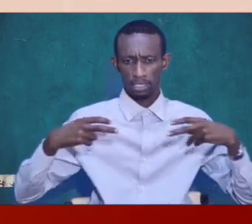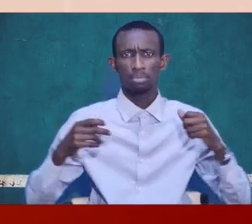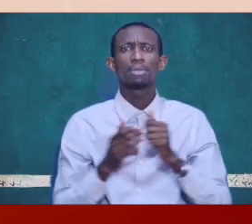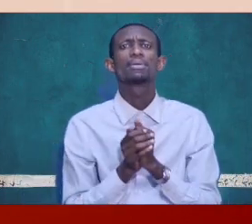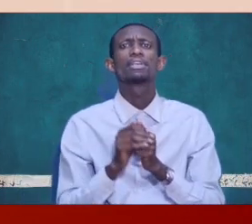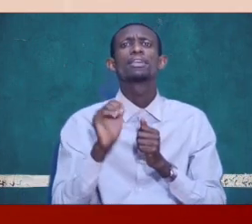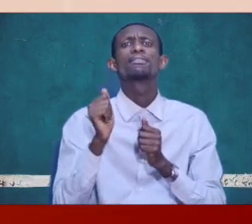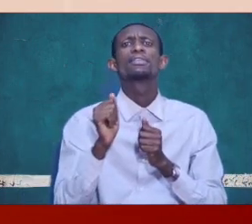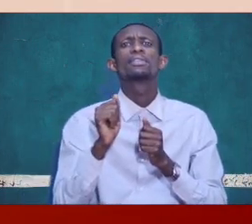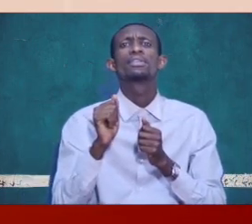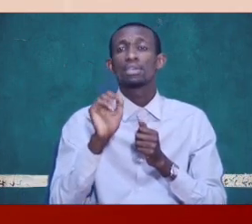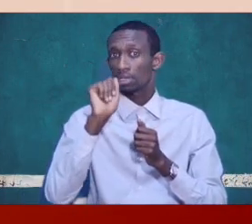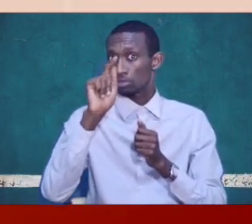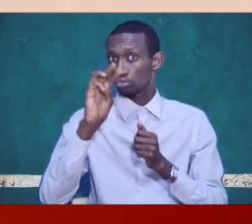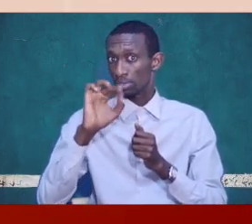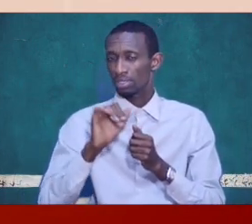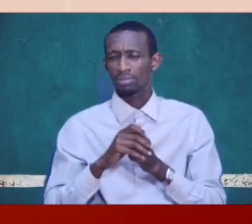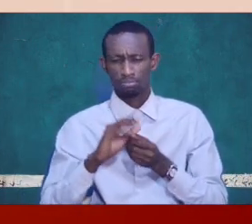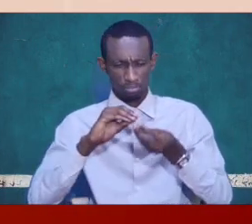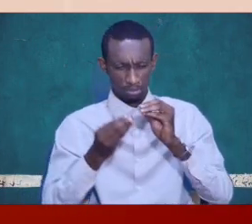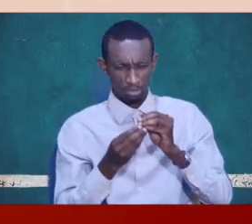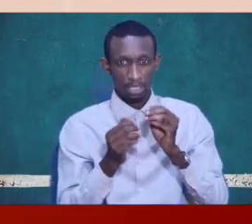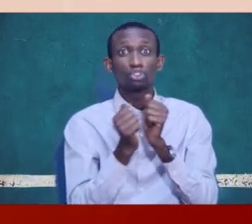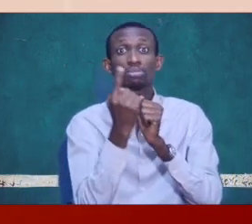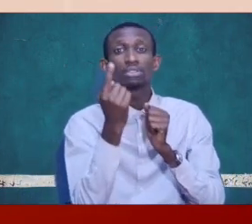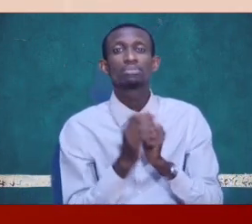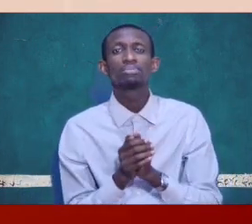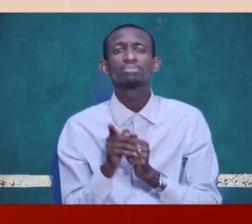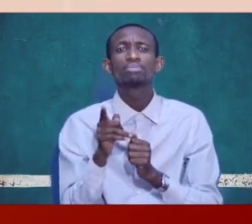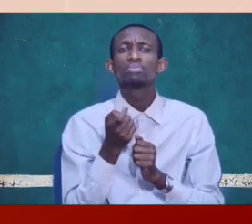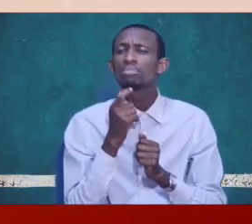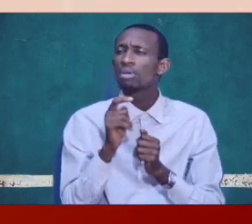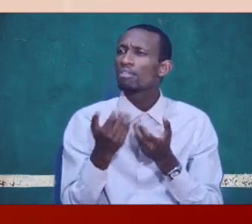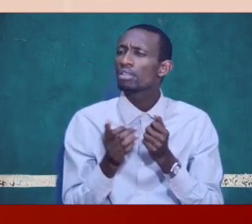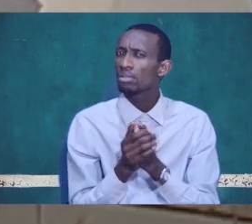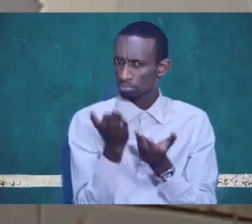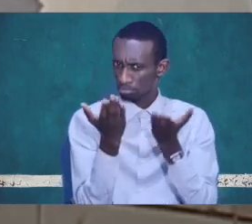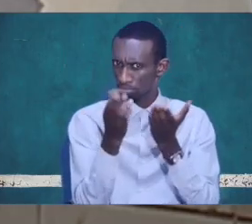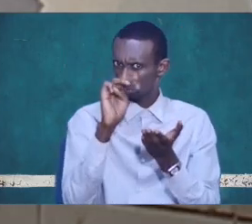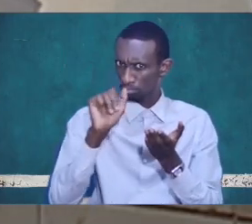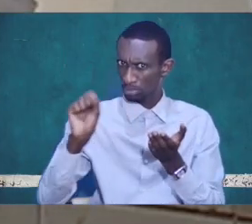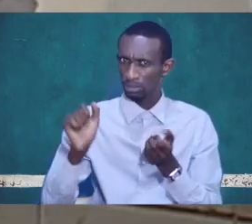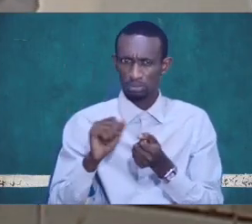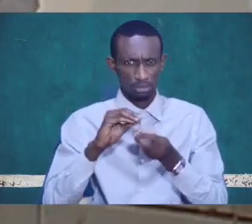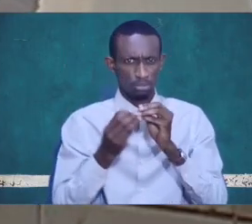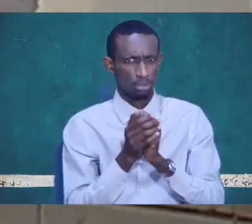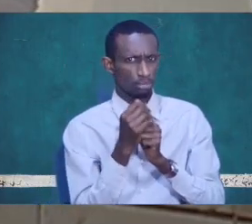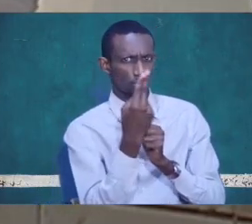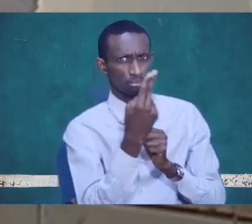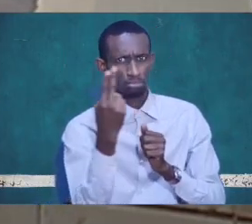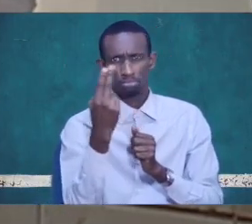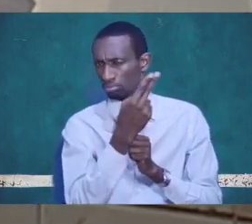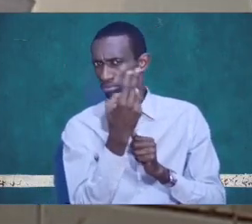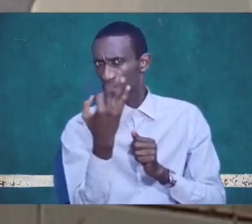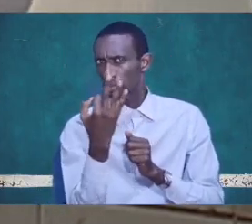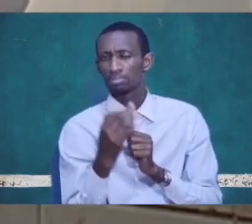atomic number 11. It also has the mass number 23. So with the atomic number and the mass